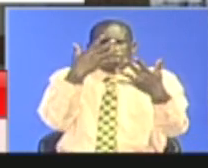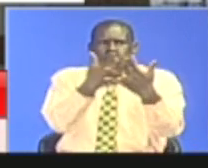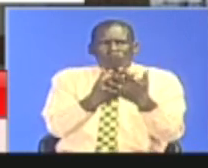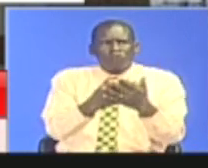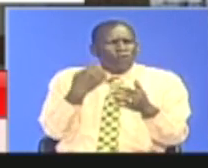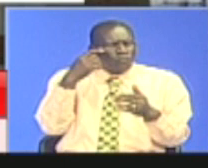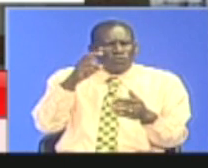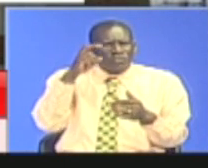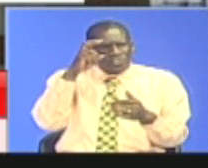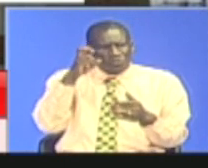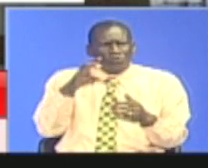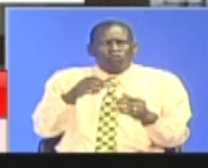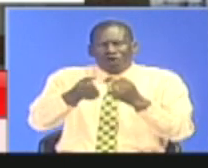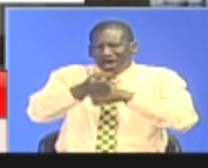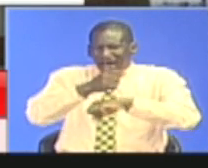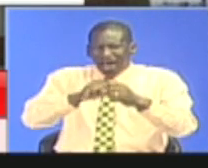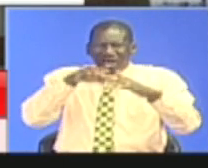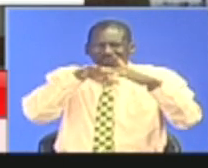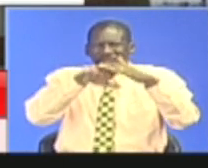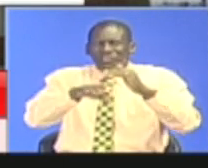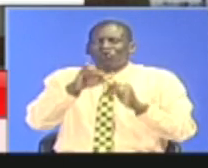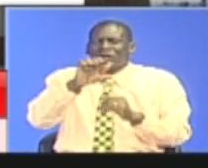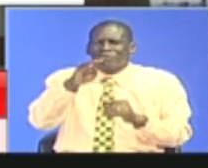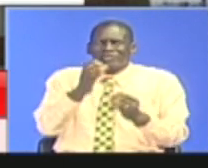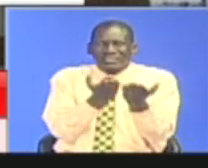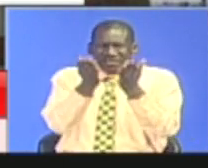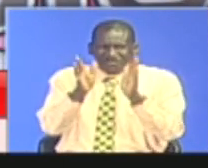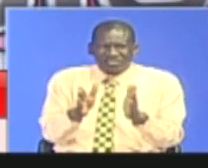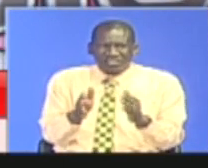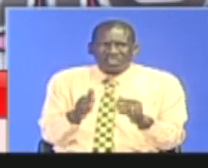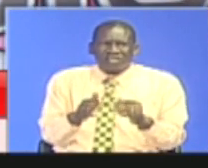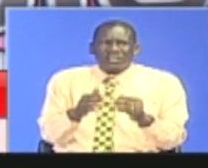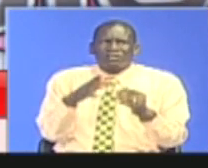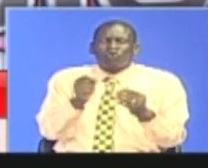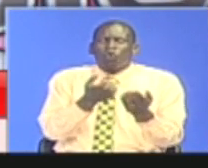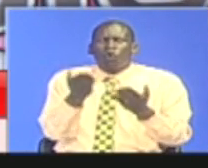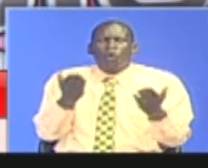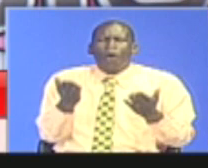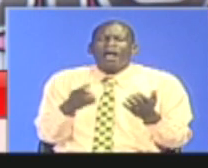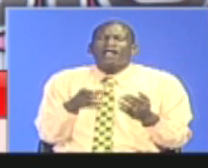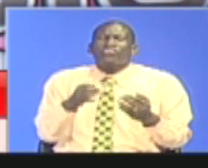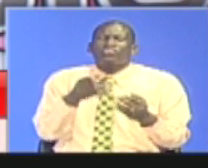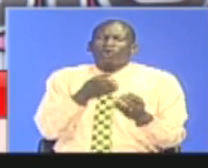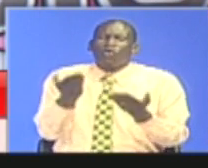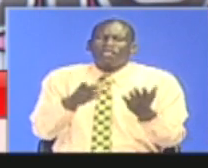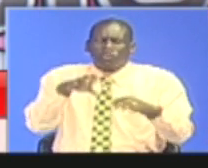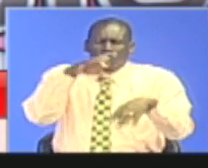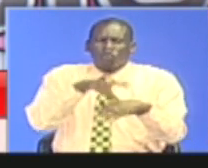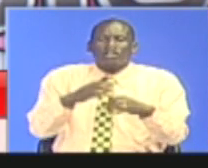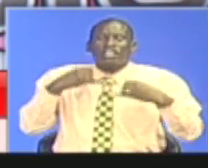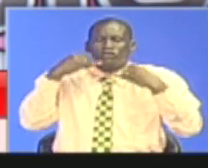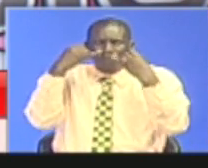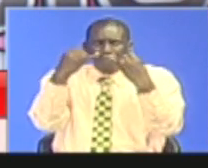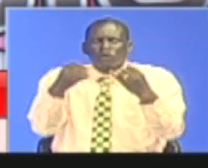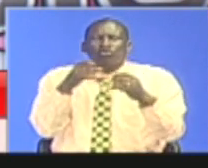alleged unlawful access to IEBC servers, the substance of which is that they allegedly obtained information